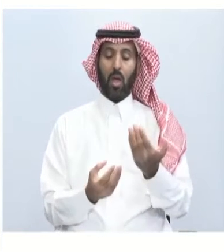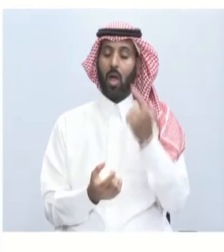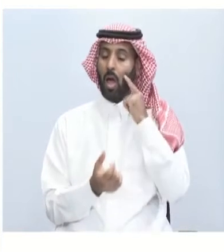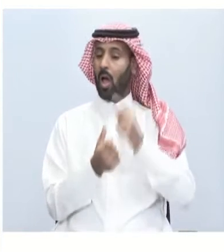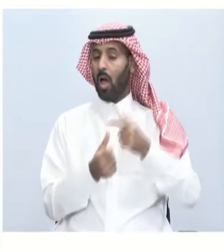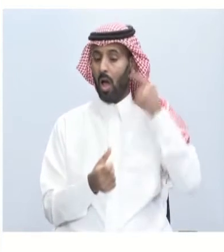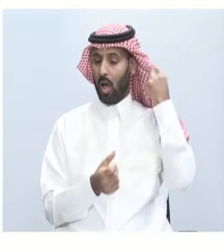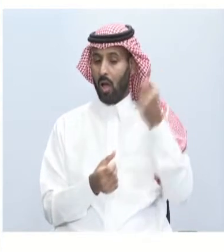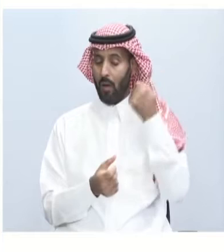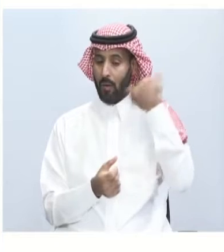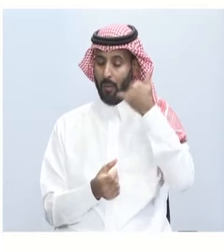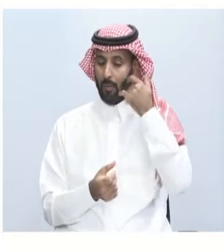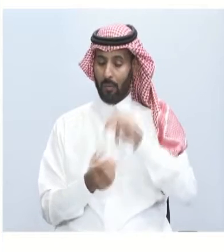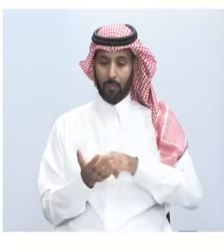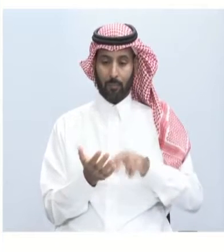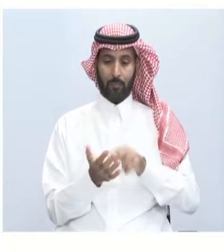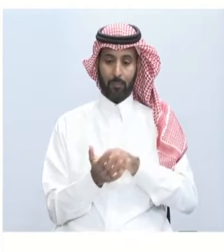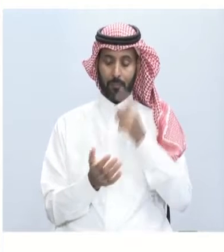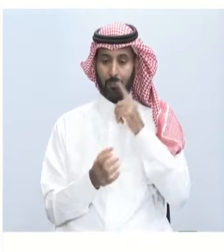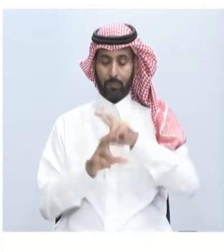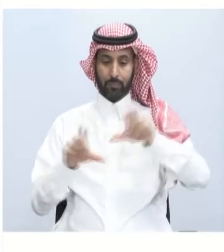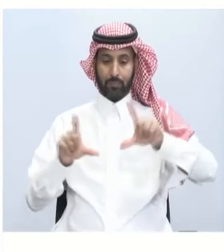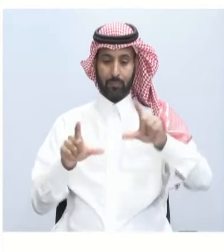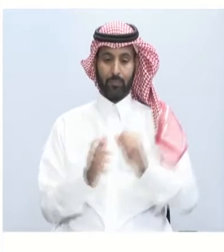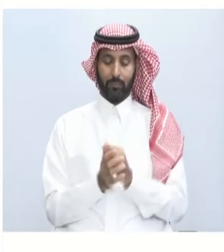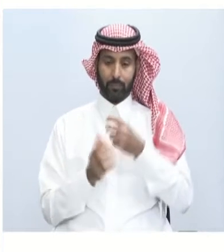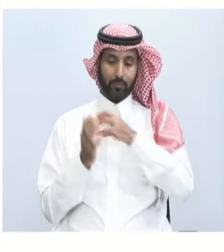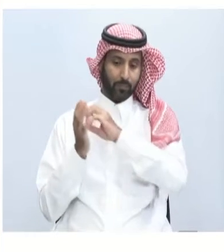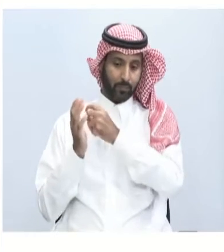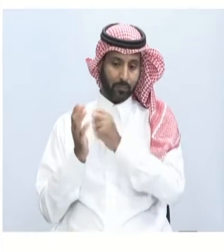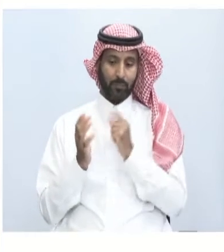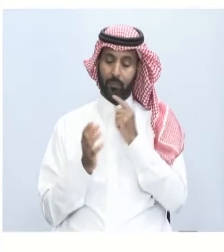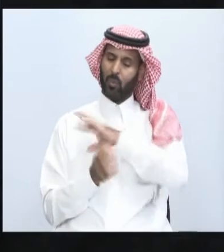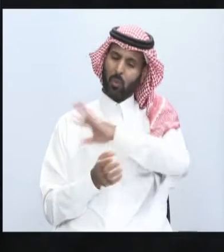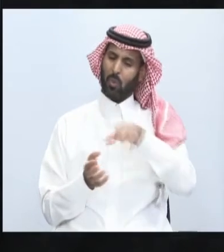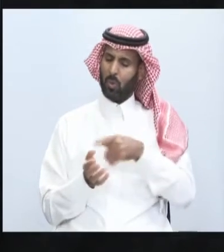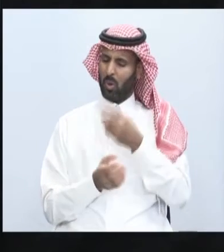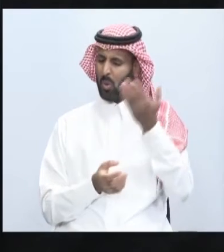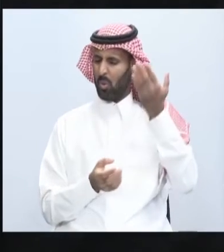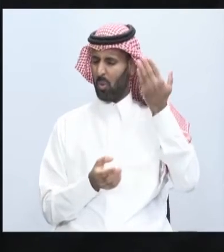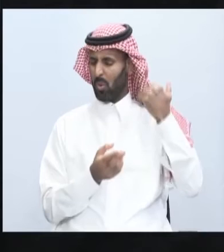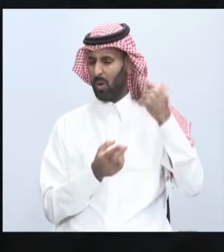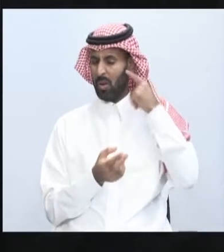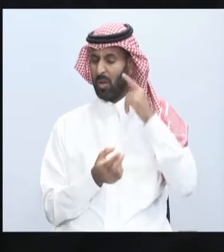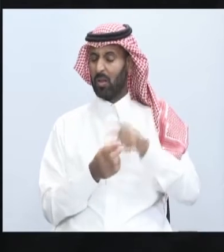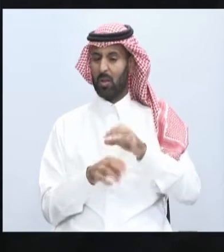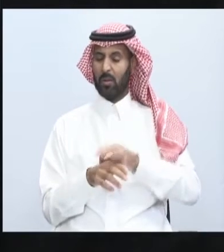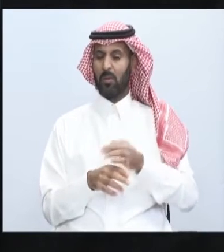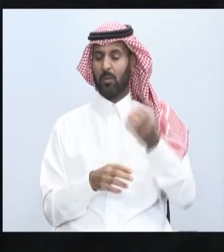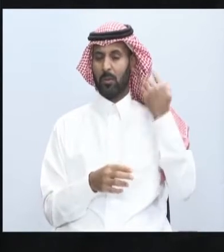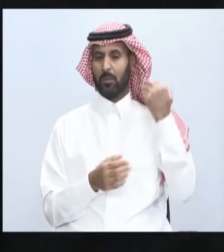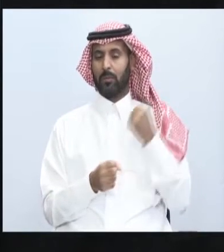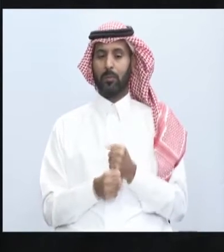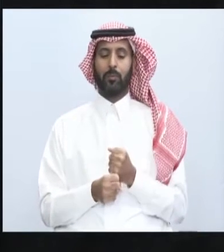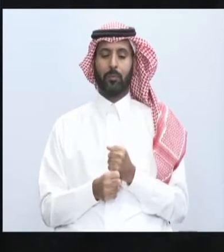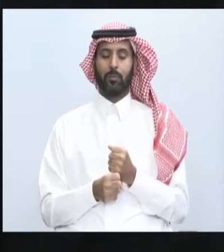washing machine, calculators, television and radio. All of them, people used to use them